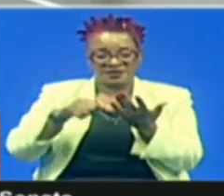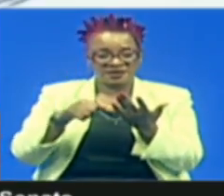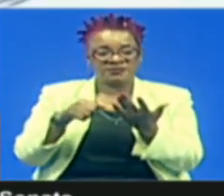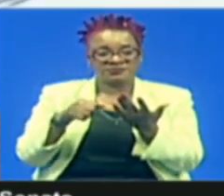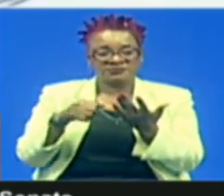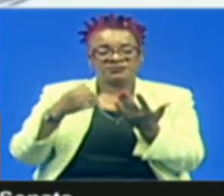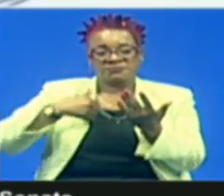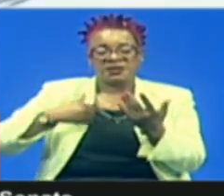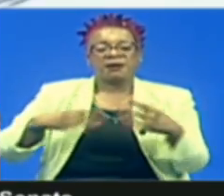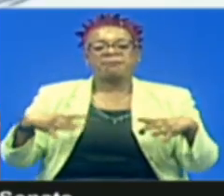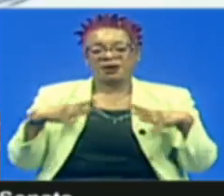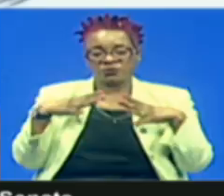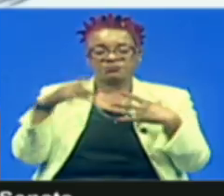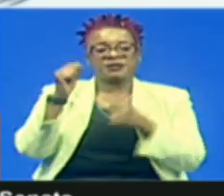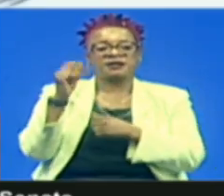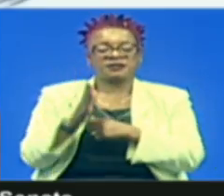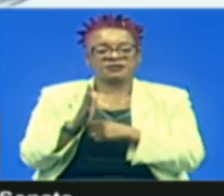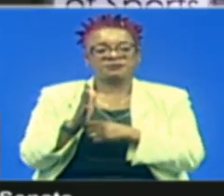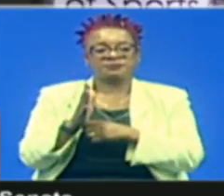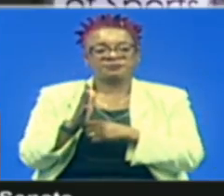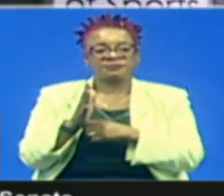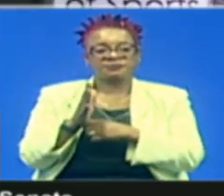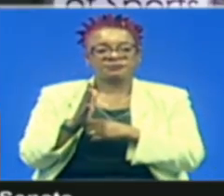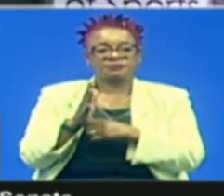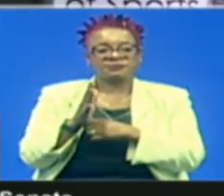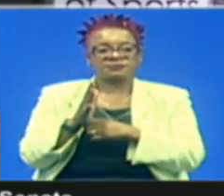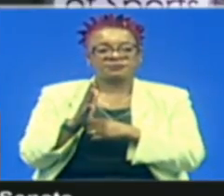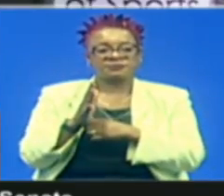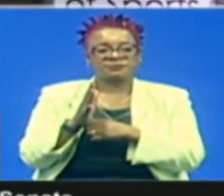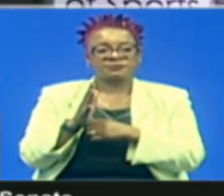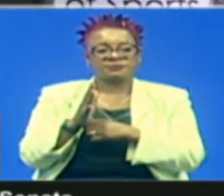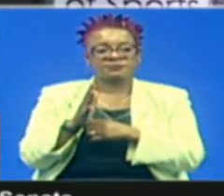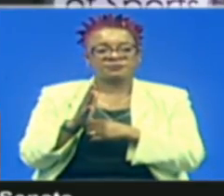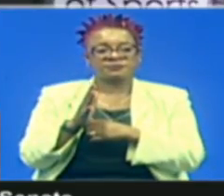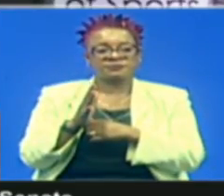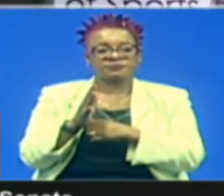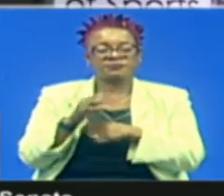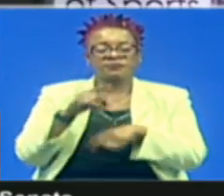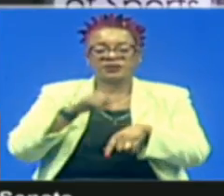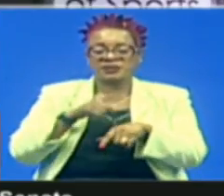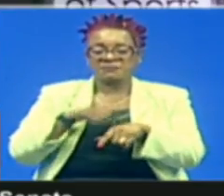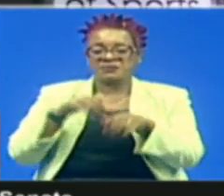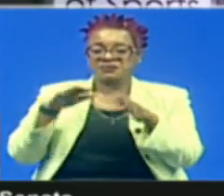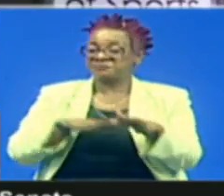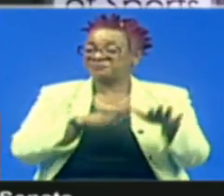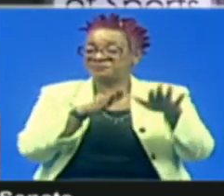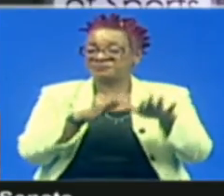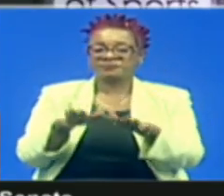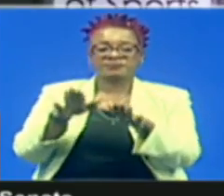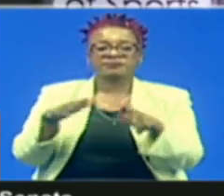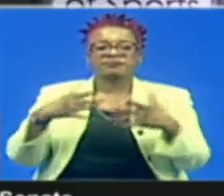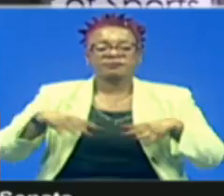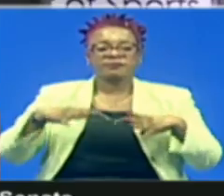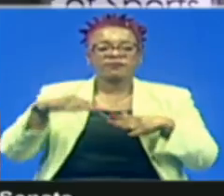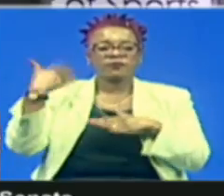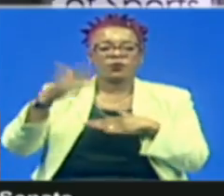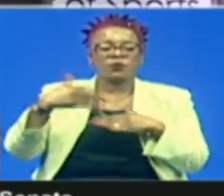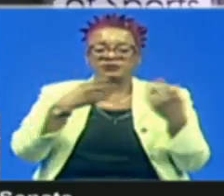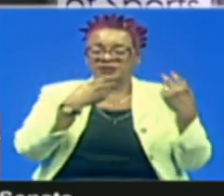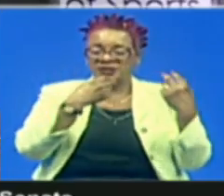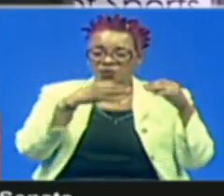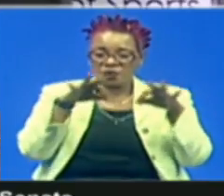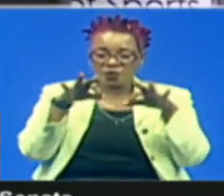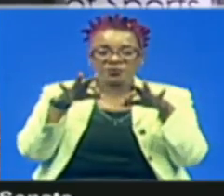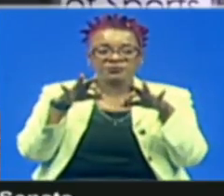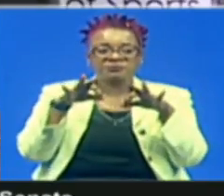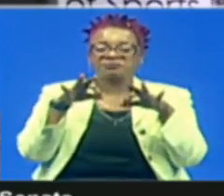I'm proud to be a Kenyan, and when I'm ski racing, the people are always looking and,